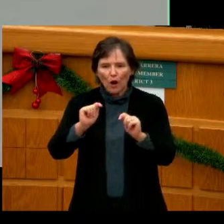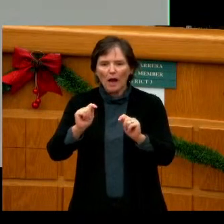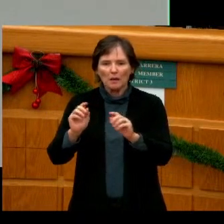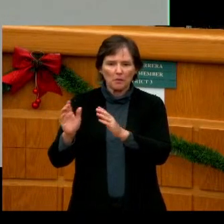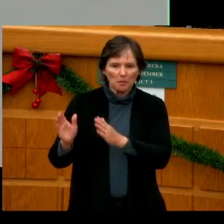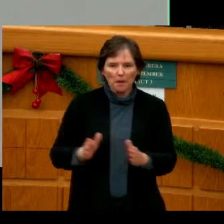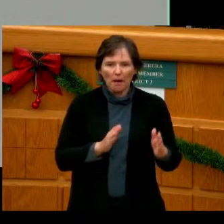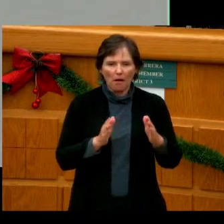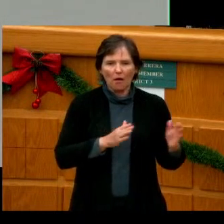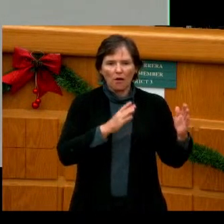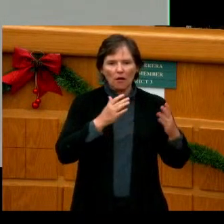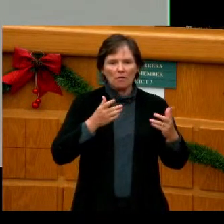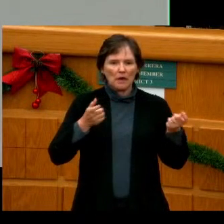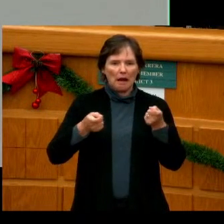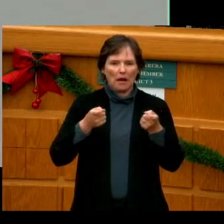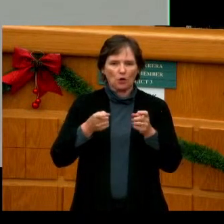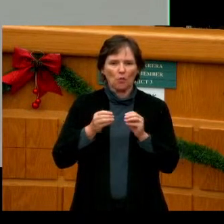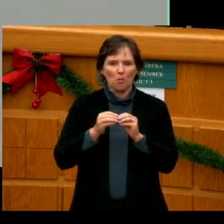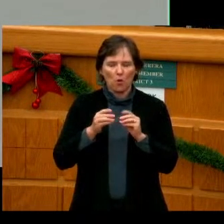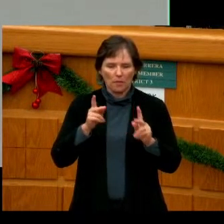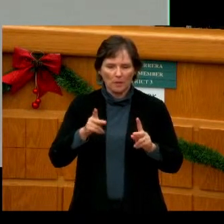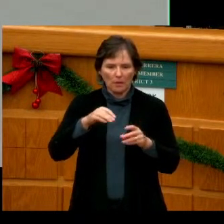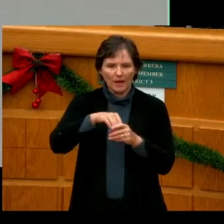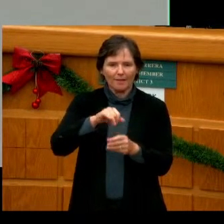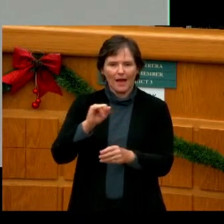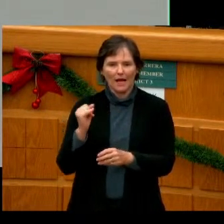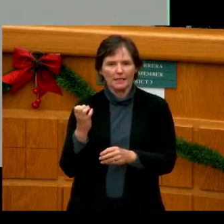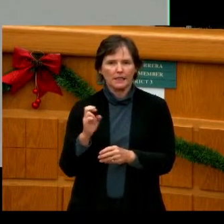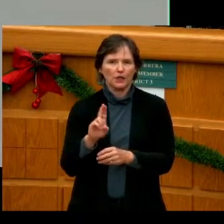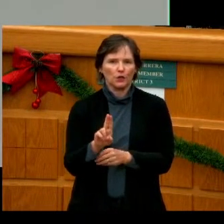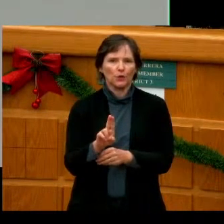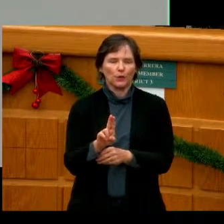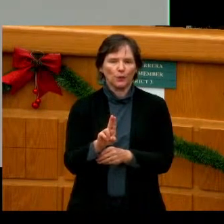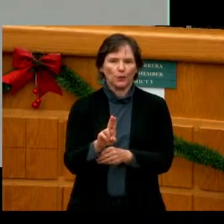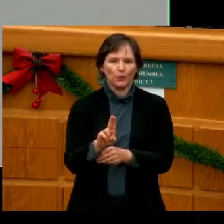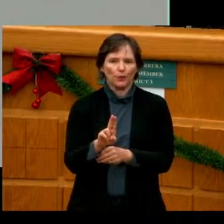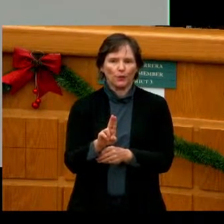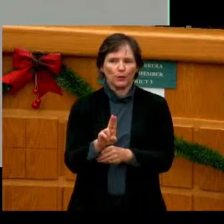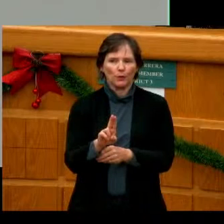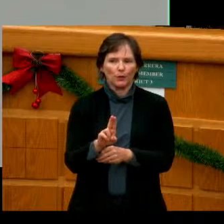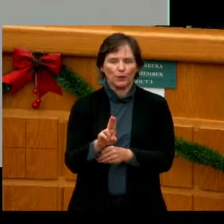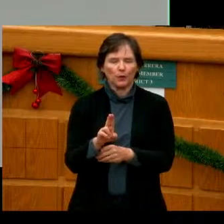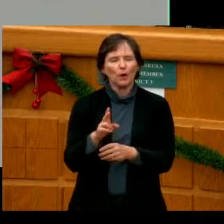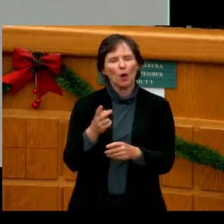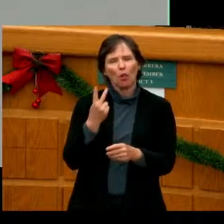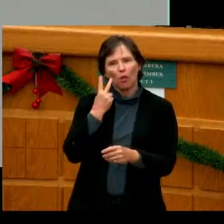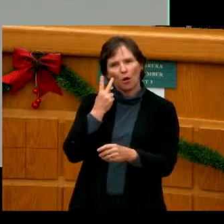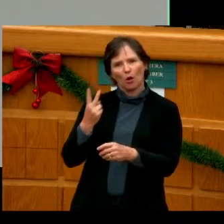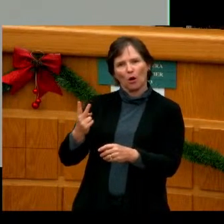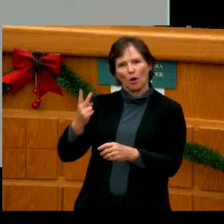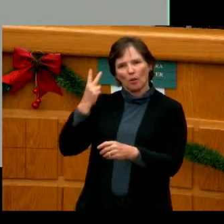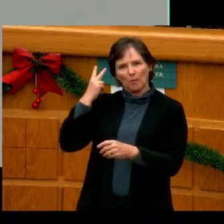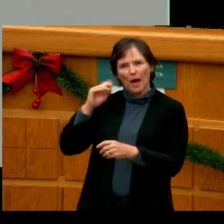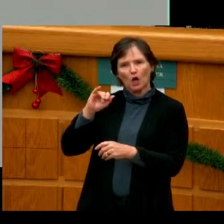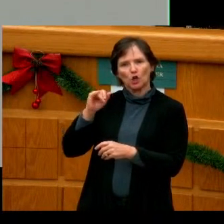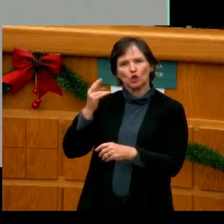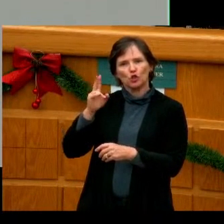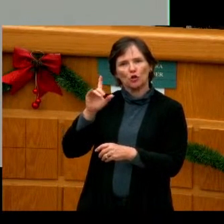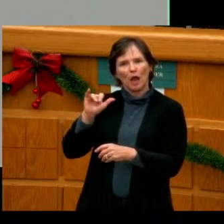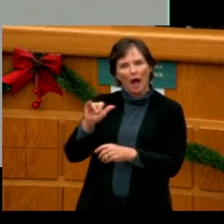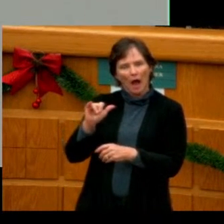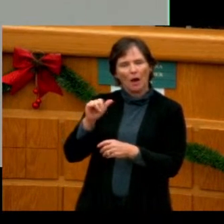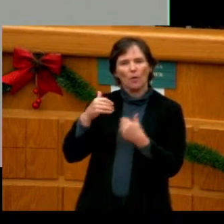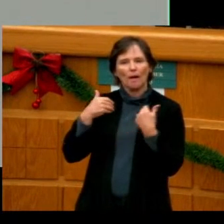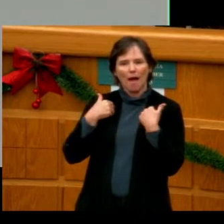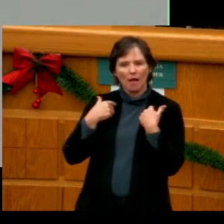within the amount of patients that we can handle in the Coastal Bend right now. And you can see what it was like back